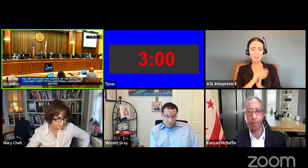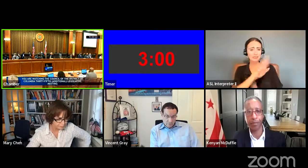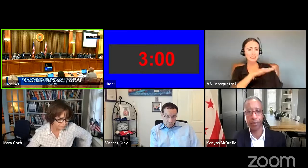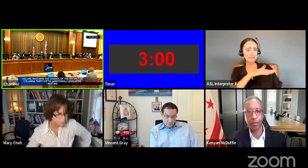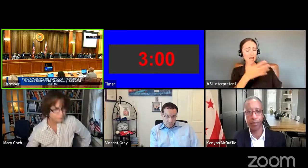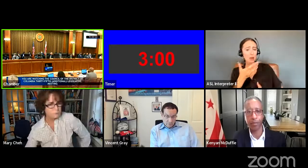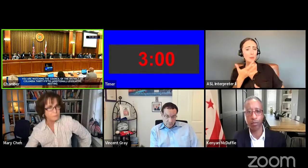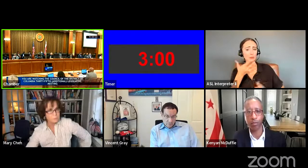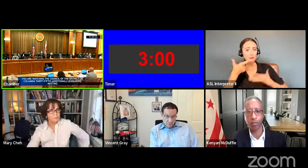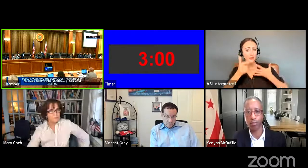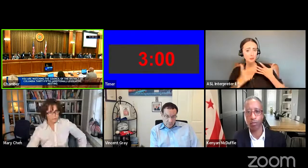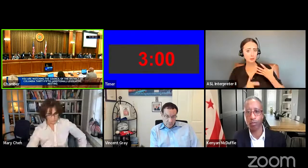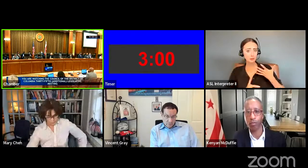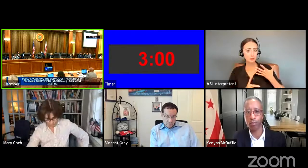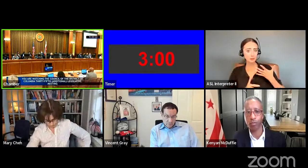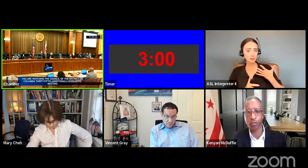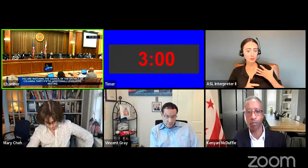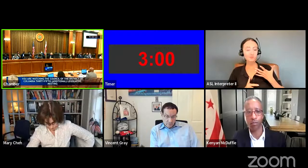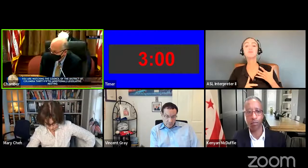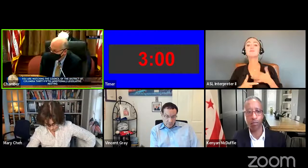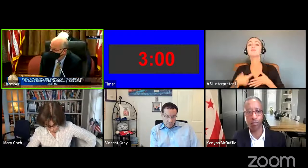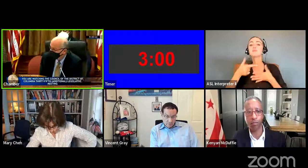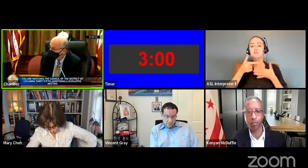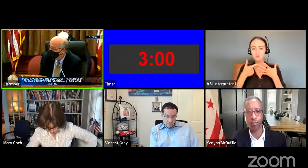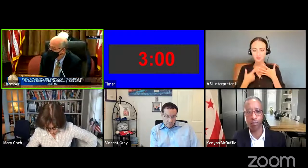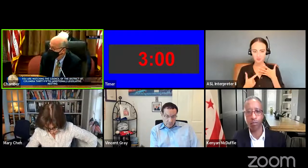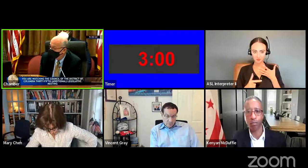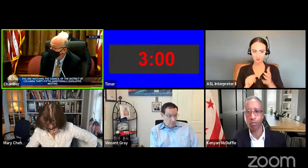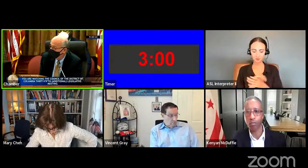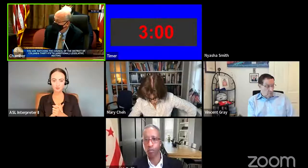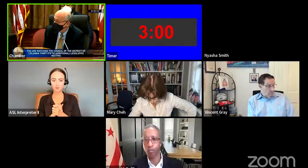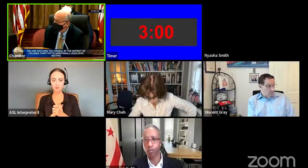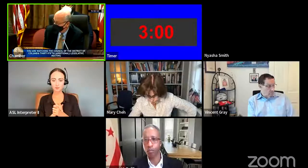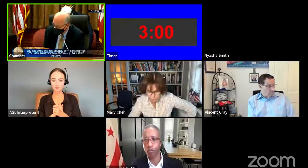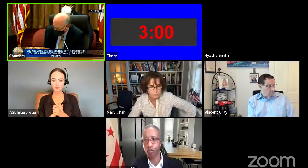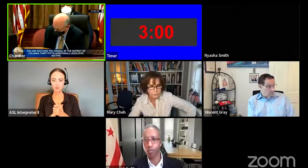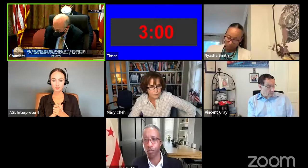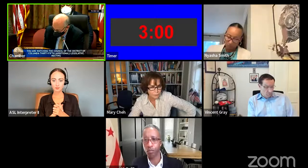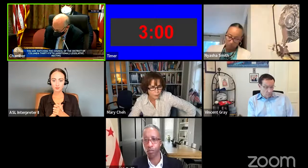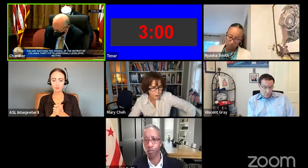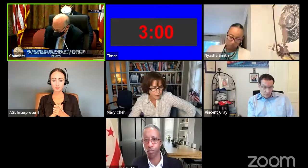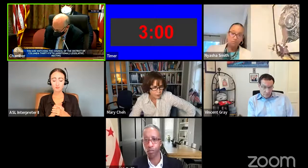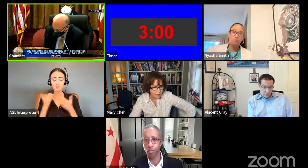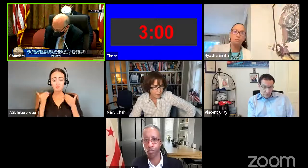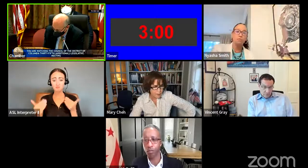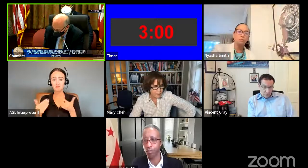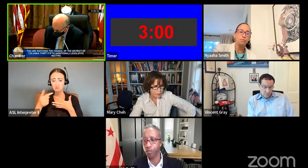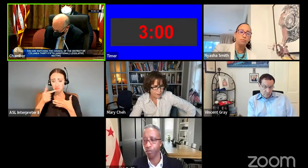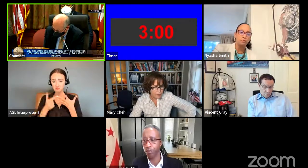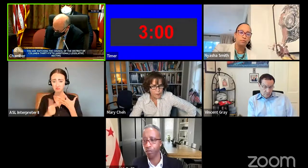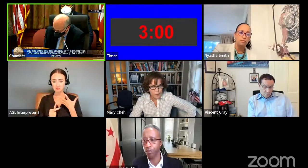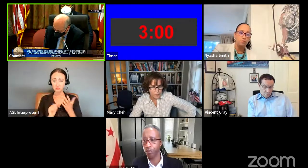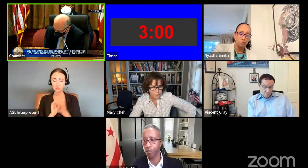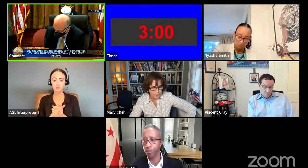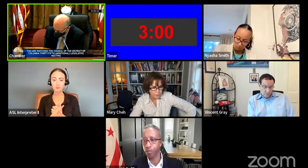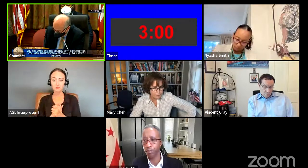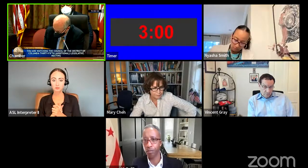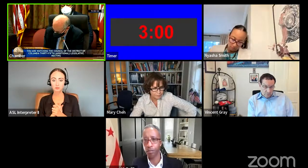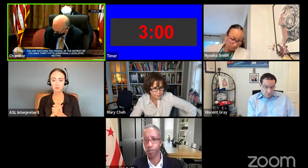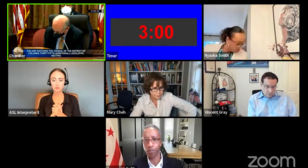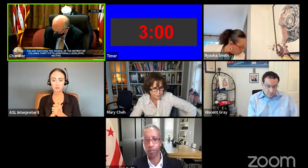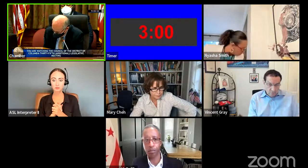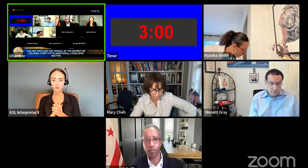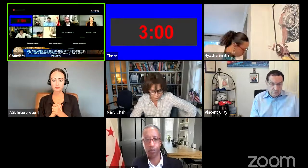a roll call vote, please? and we will have a roll call vote. Madam Secretary, would you call the roll?